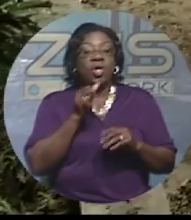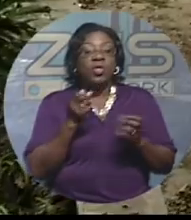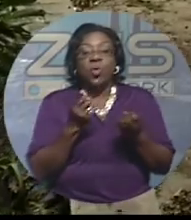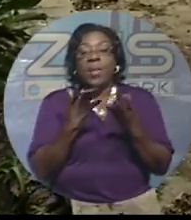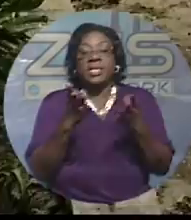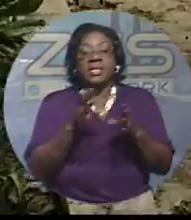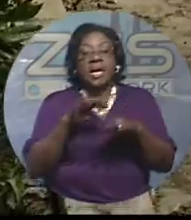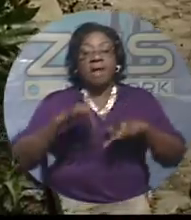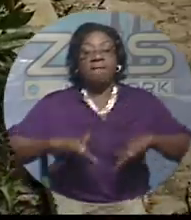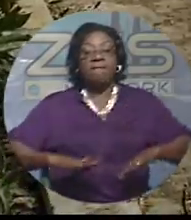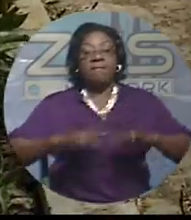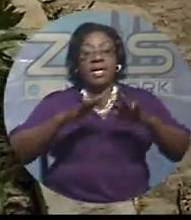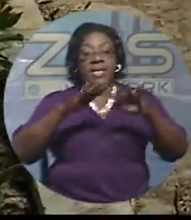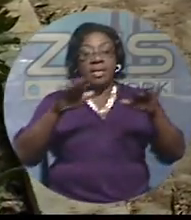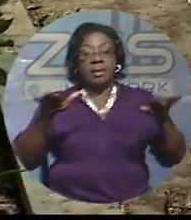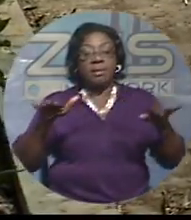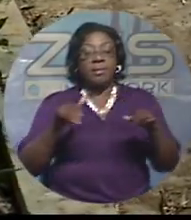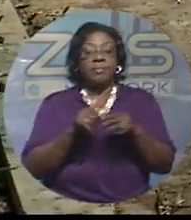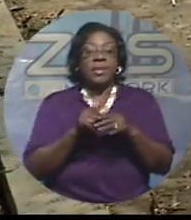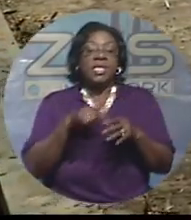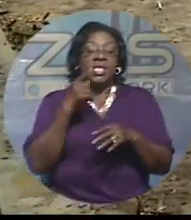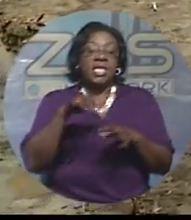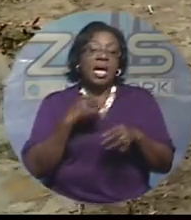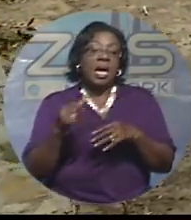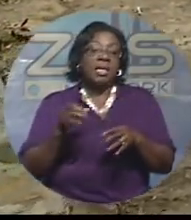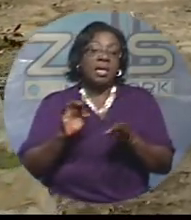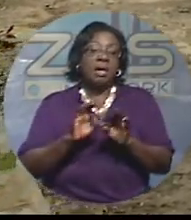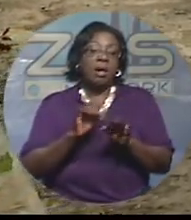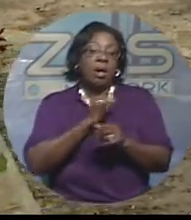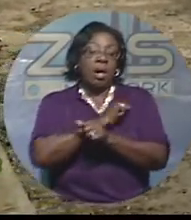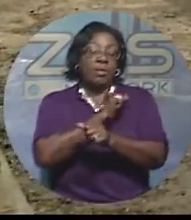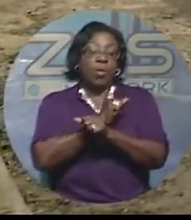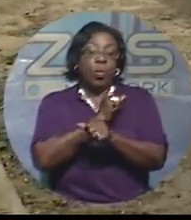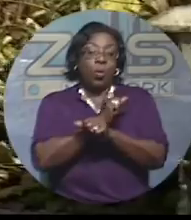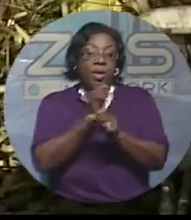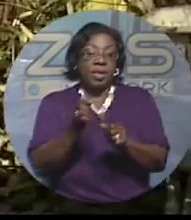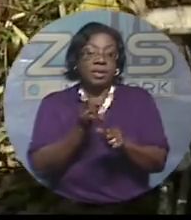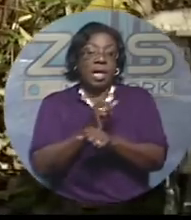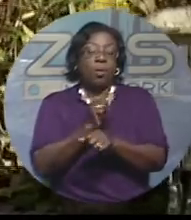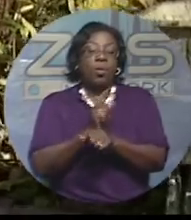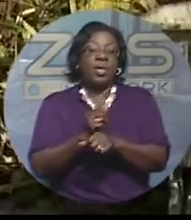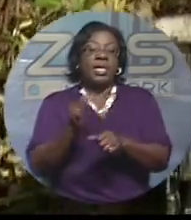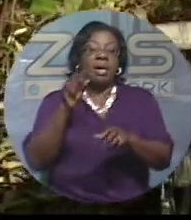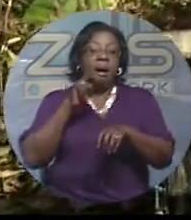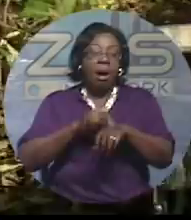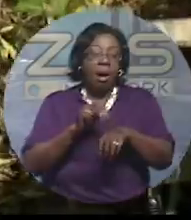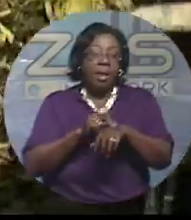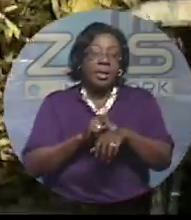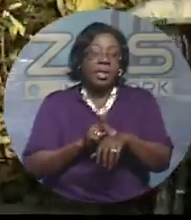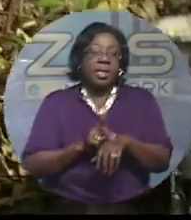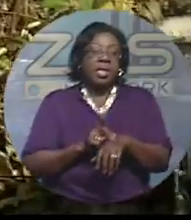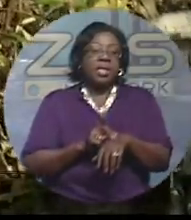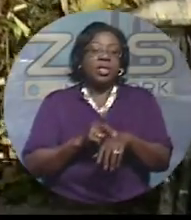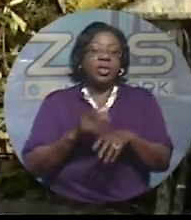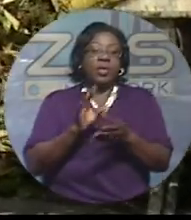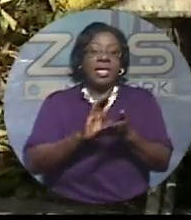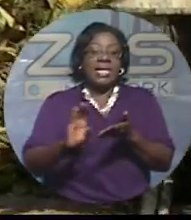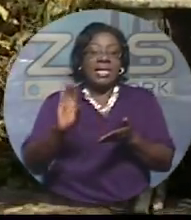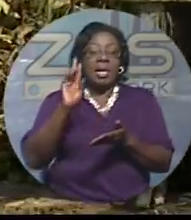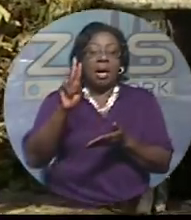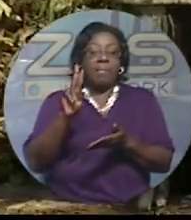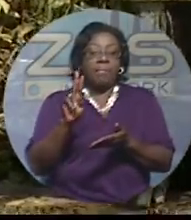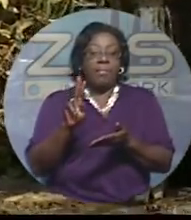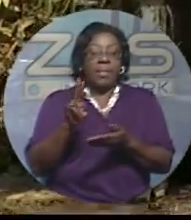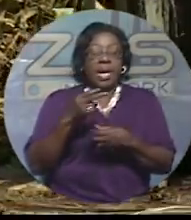that. Davis says she and her colleagues of some 20 people are working feverishly to reopen the attraction, not just